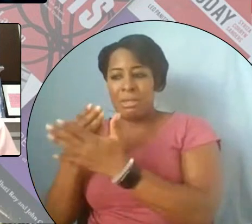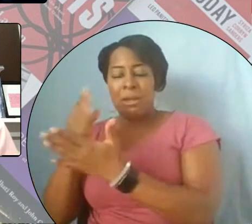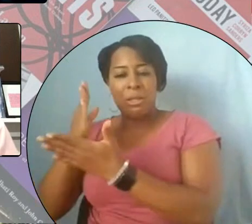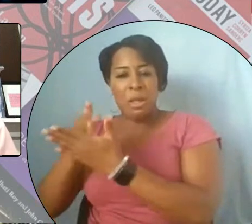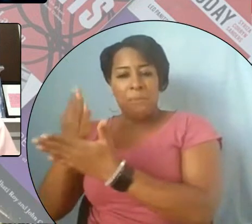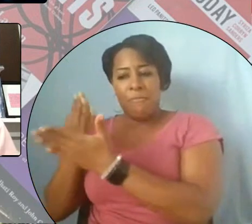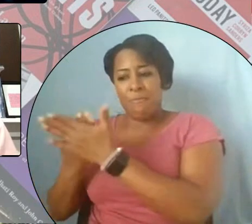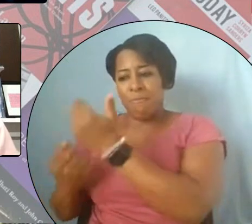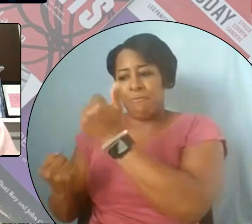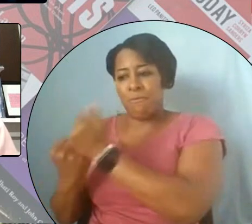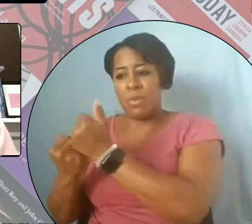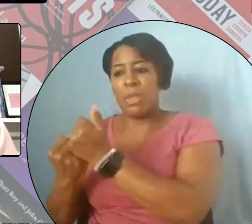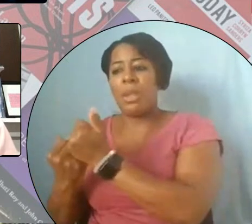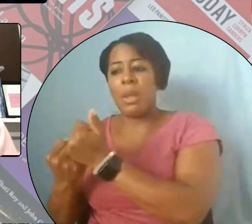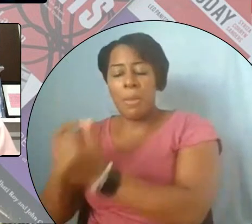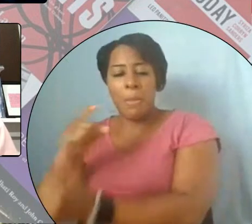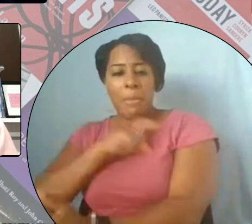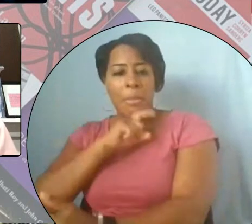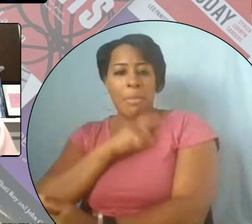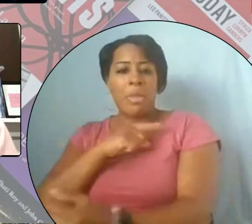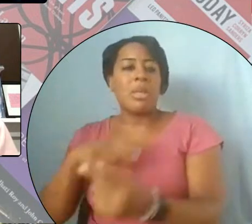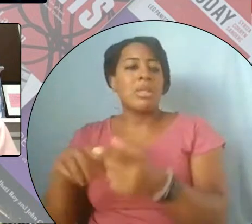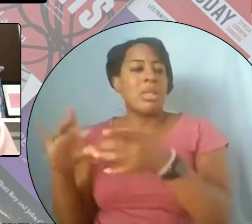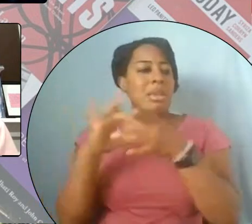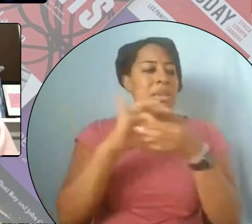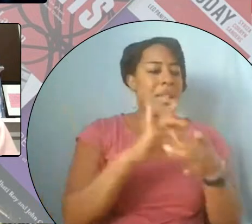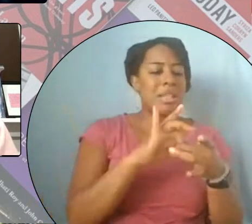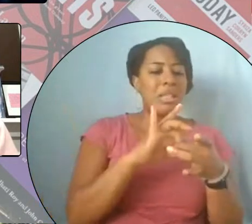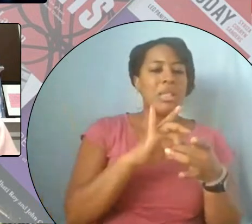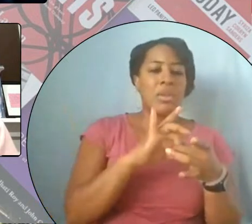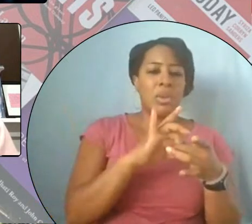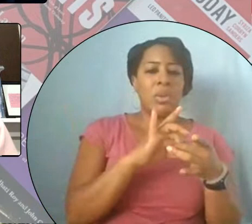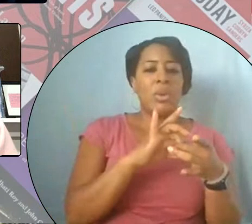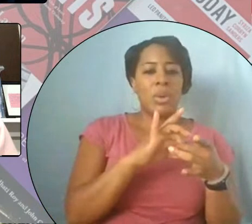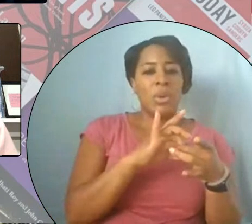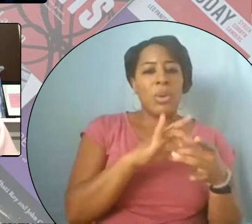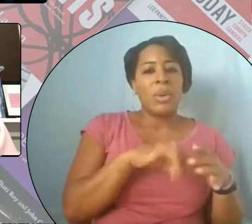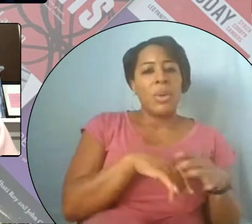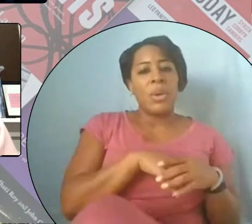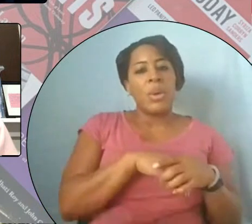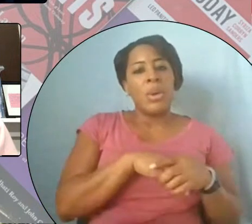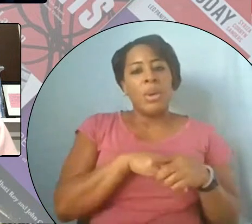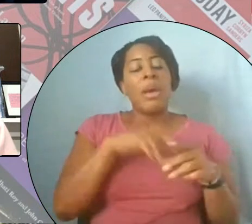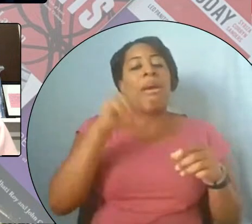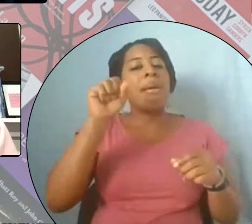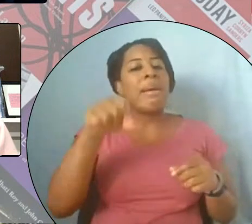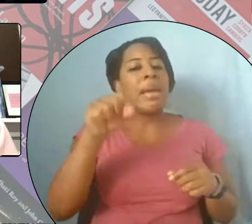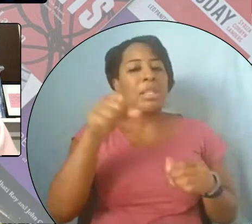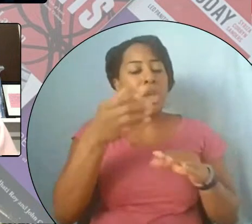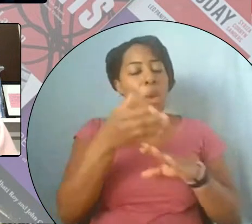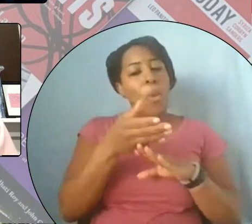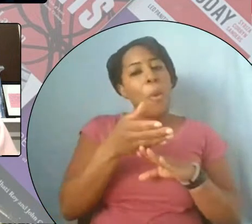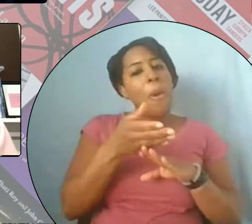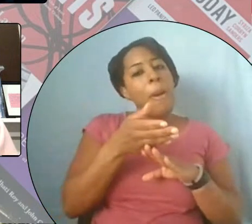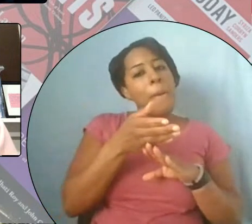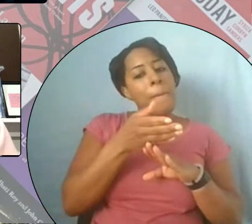Yes, I did write something, right before the show began, because I was feeling